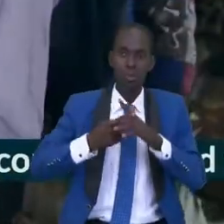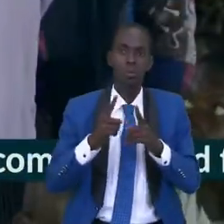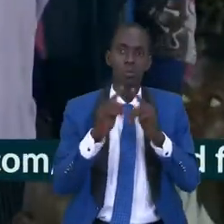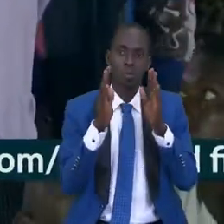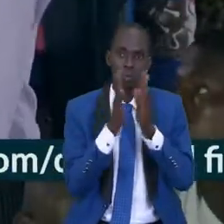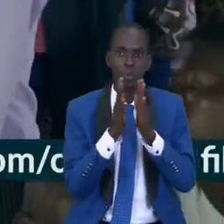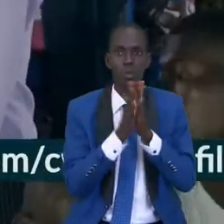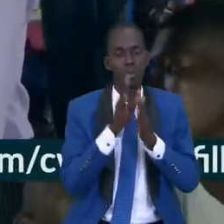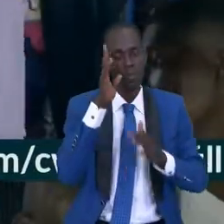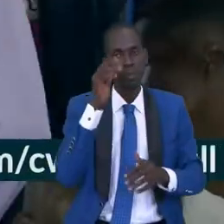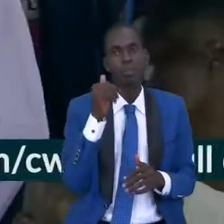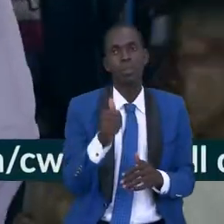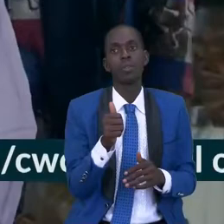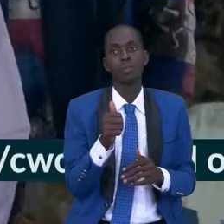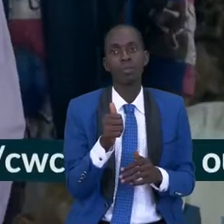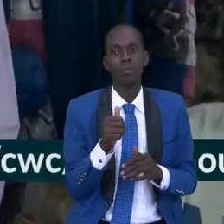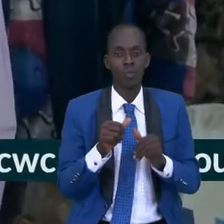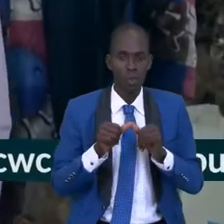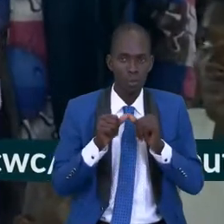Let's give attention to those